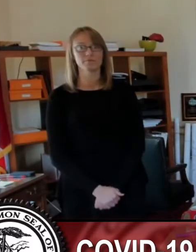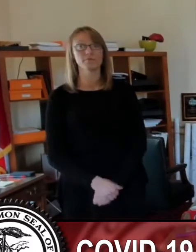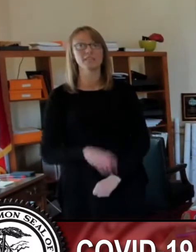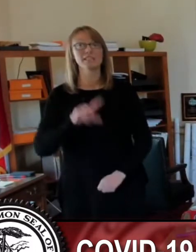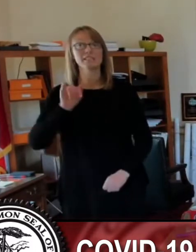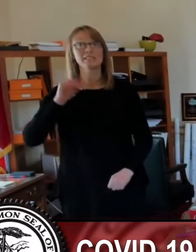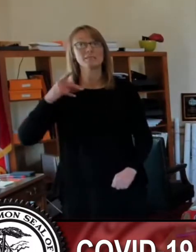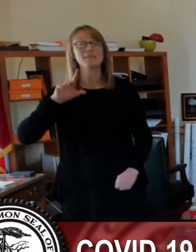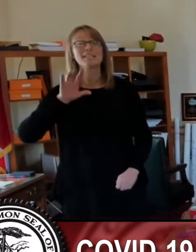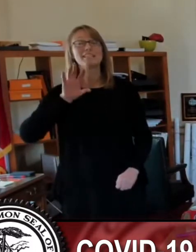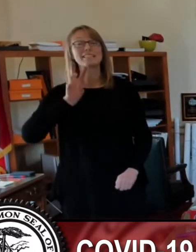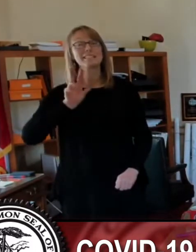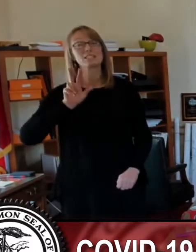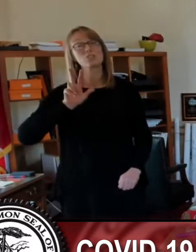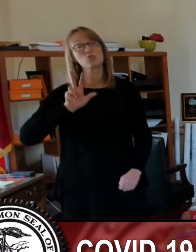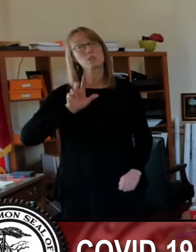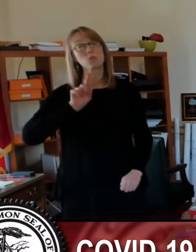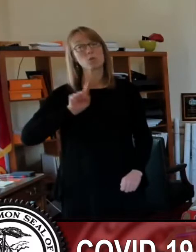63116,